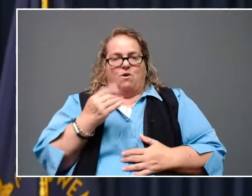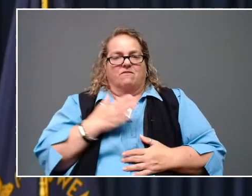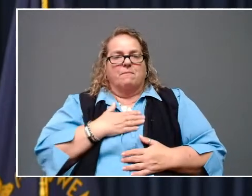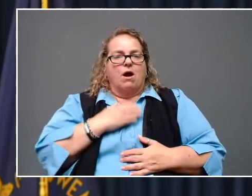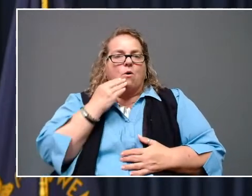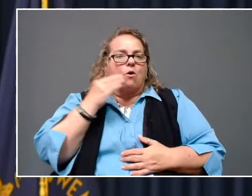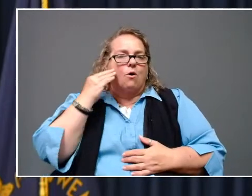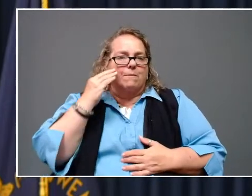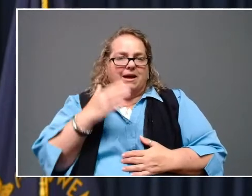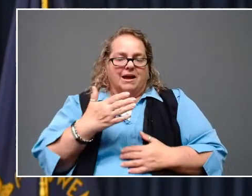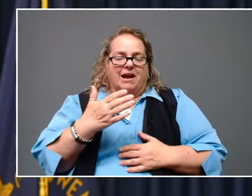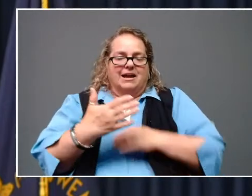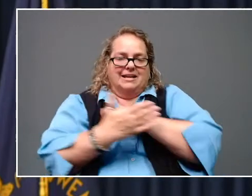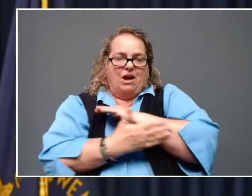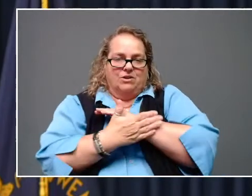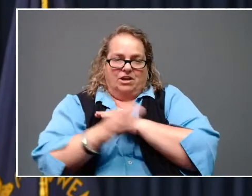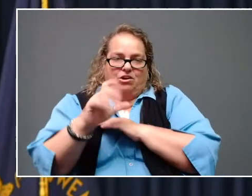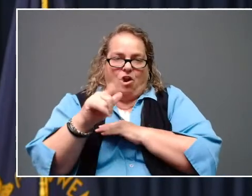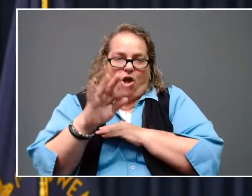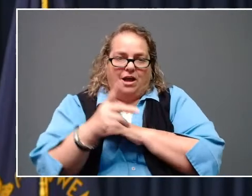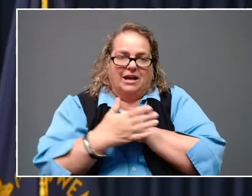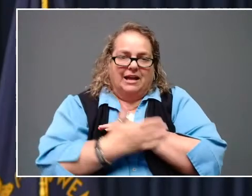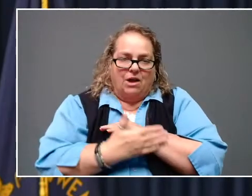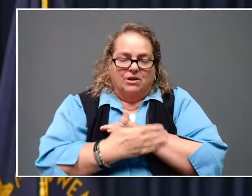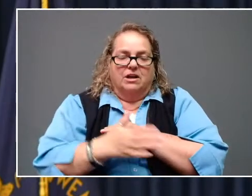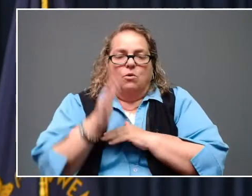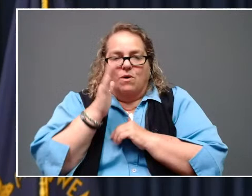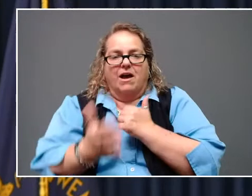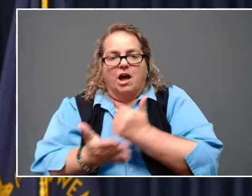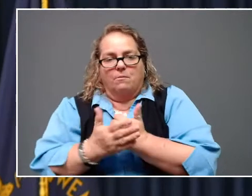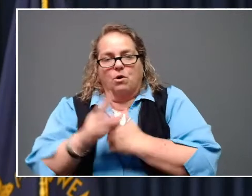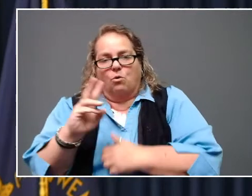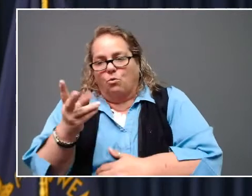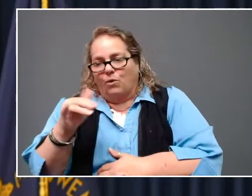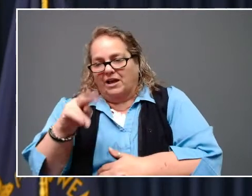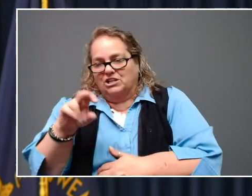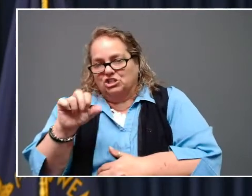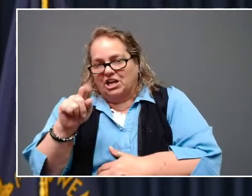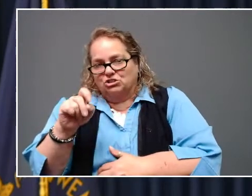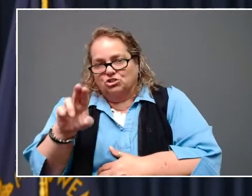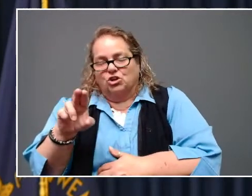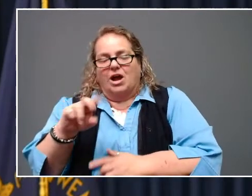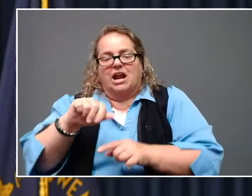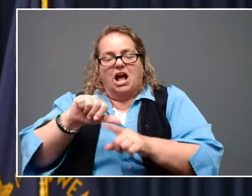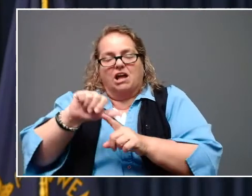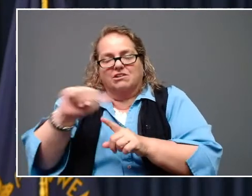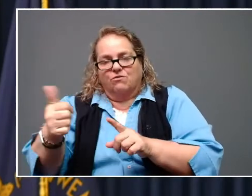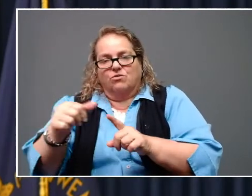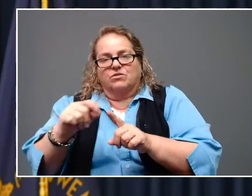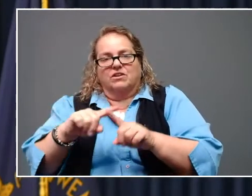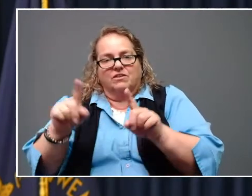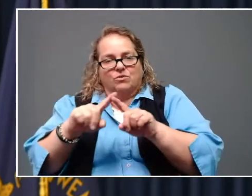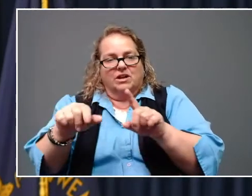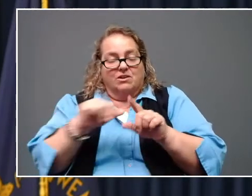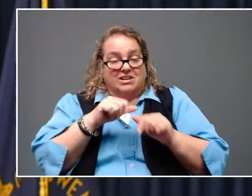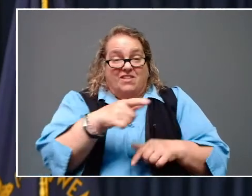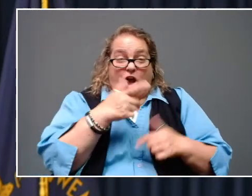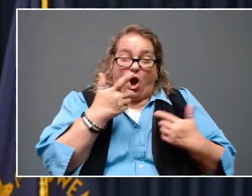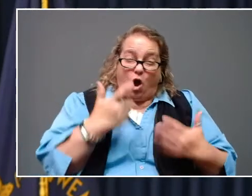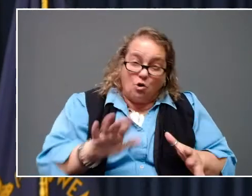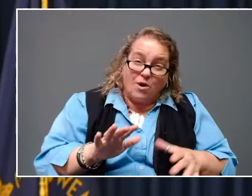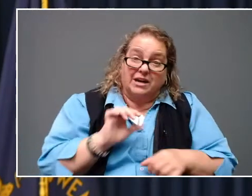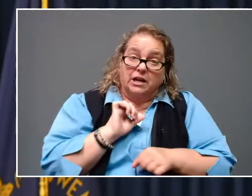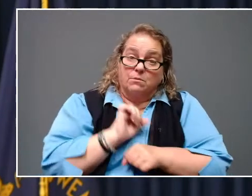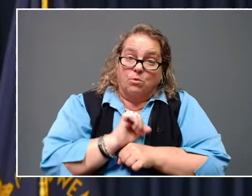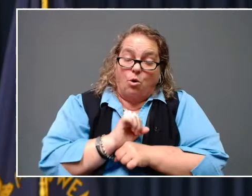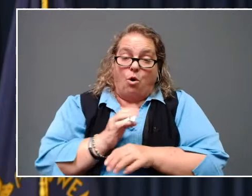County, and is going to help Winchester and the surrounding industries. We got to point out this company already employs over 650 Kentuckians